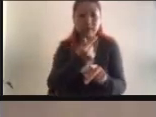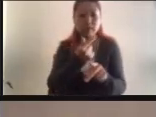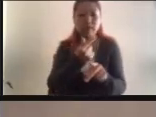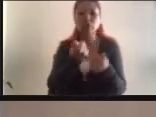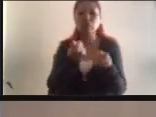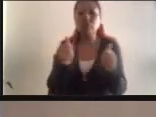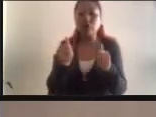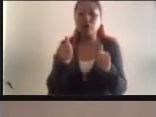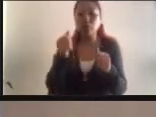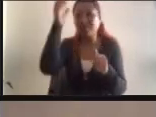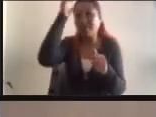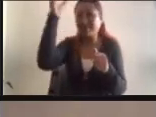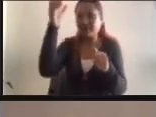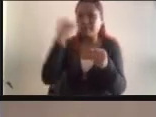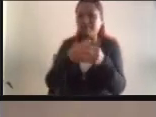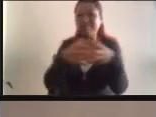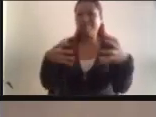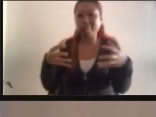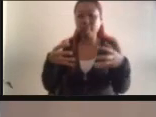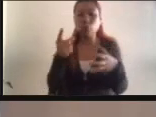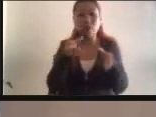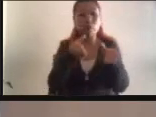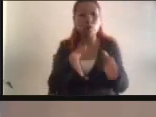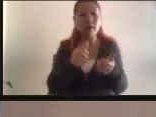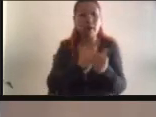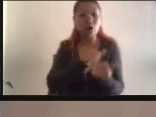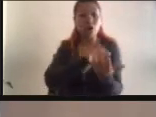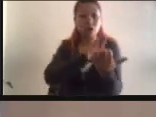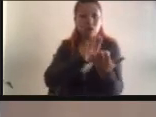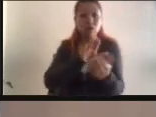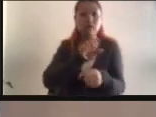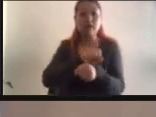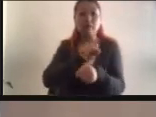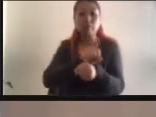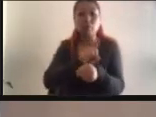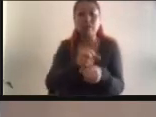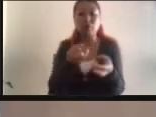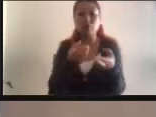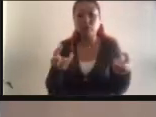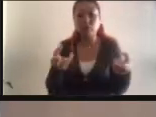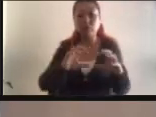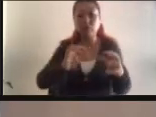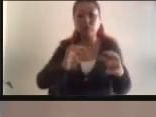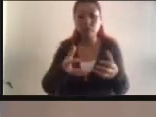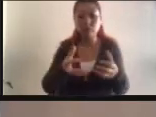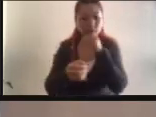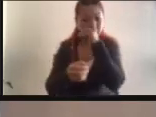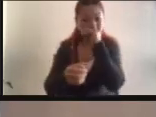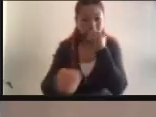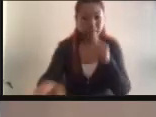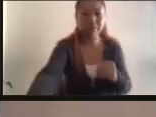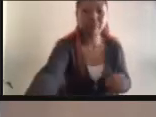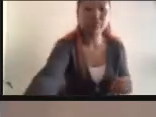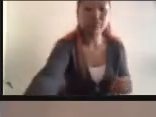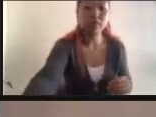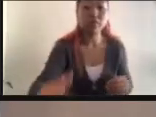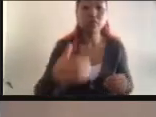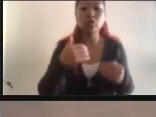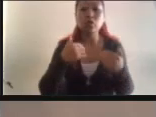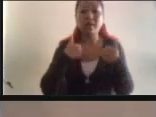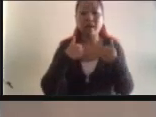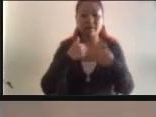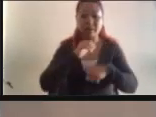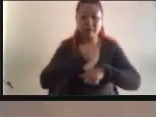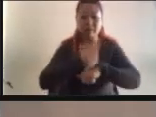One way we do that is through our what we call employee resource groups, and having groups